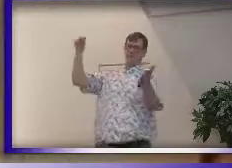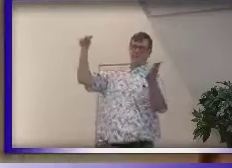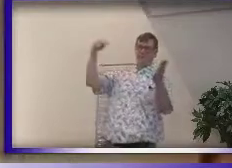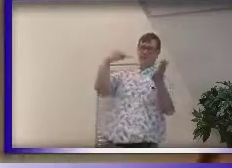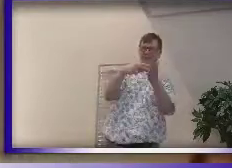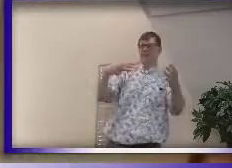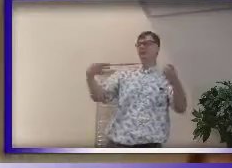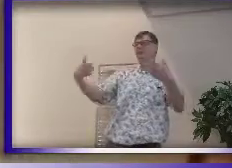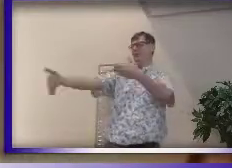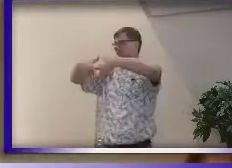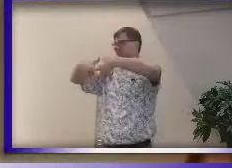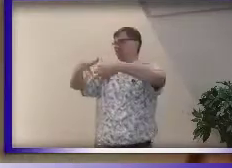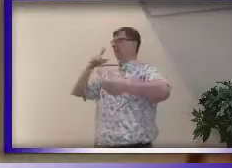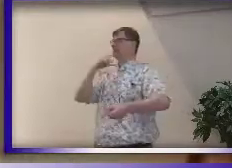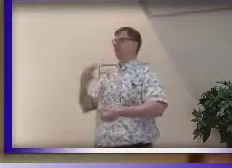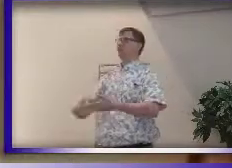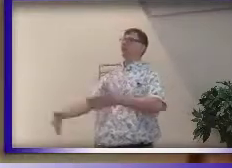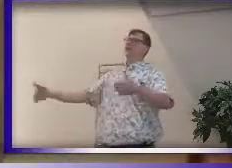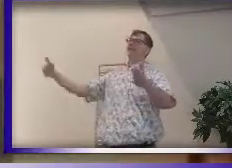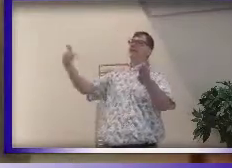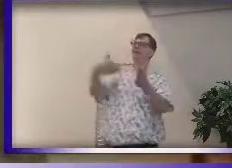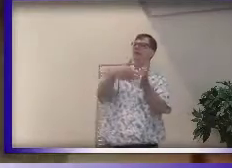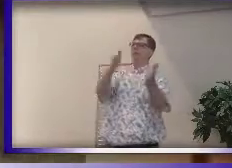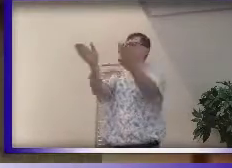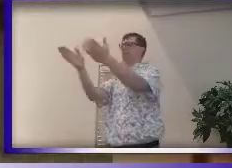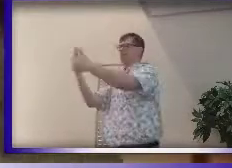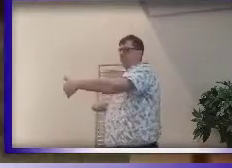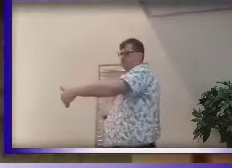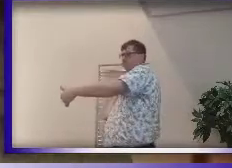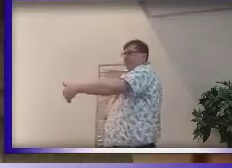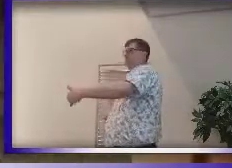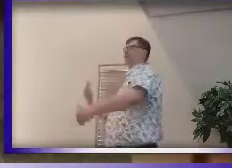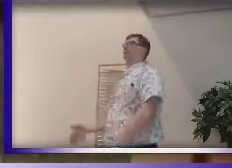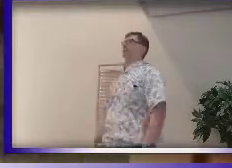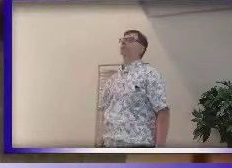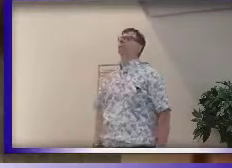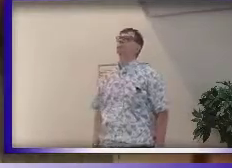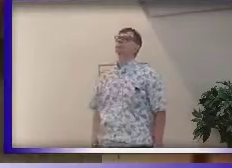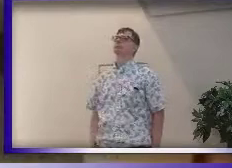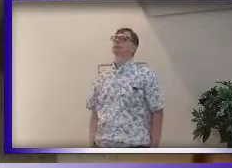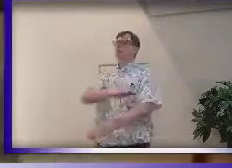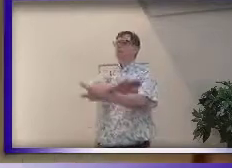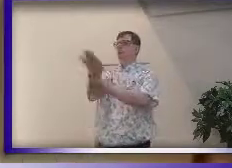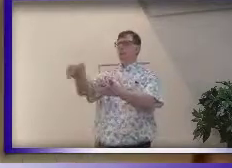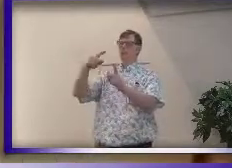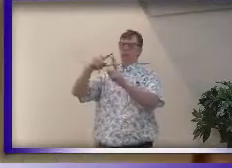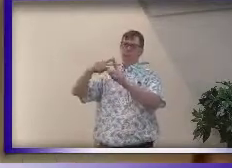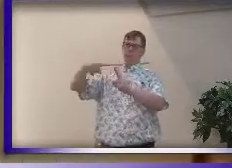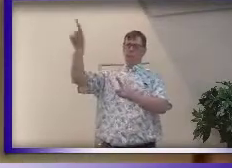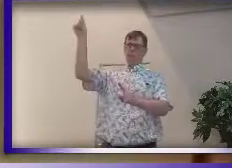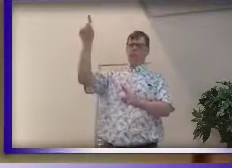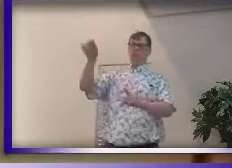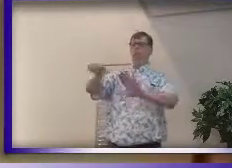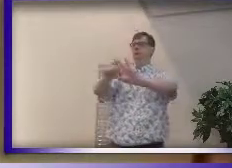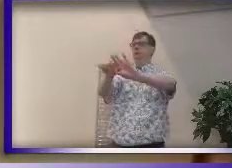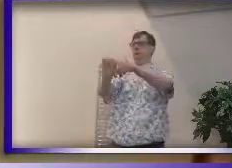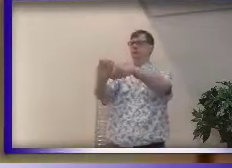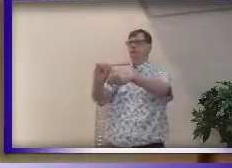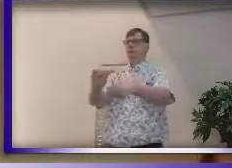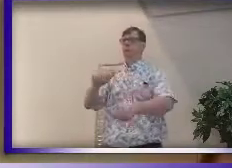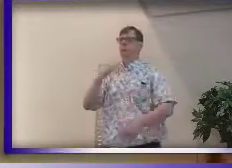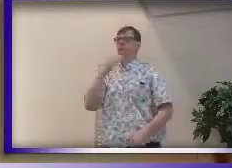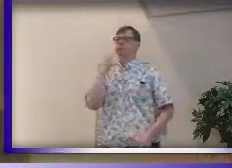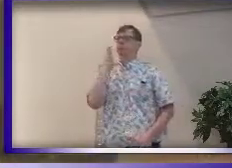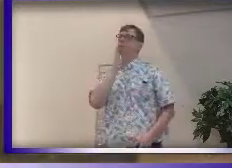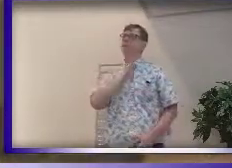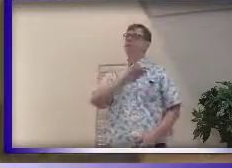All right. So maybe we'll get some by the end of service. Please don't think that you've